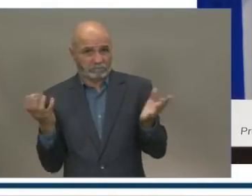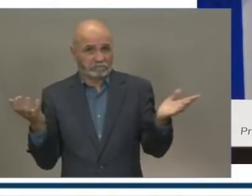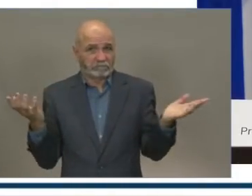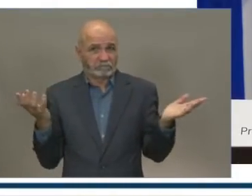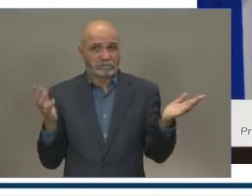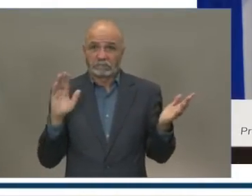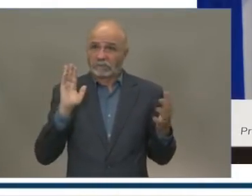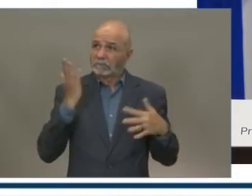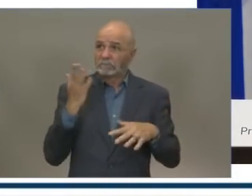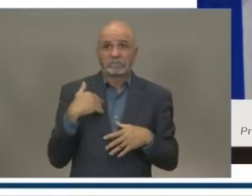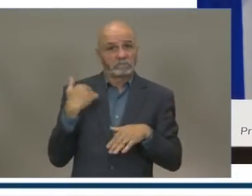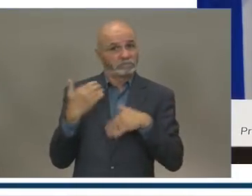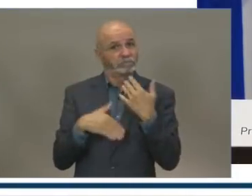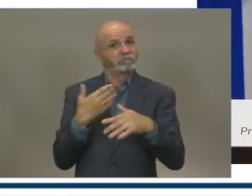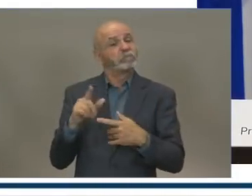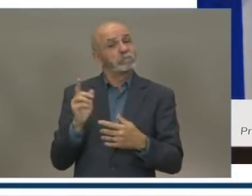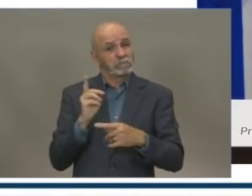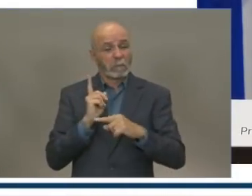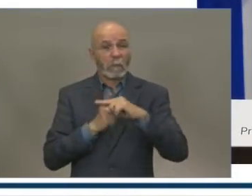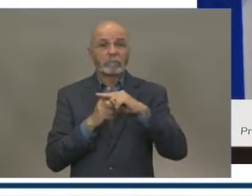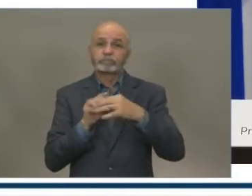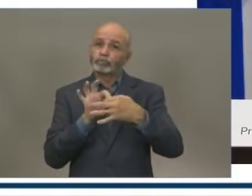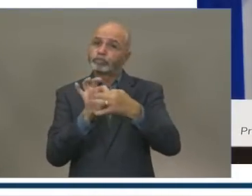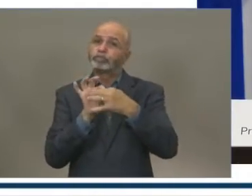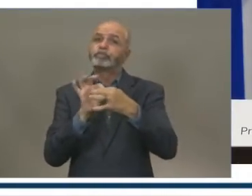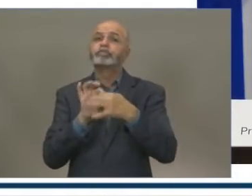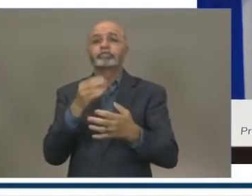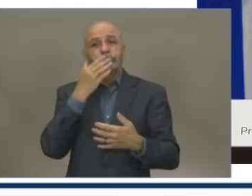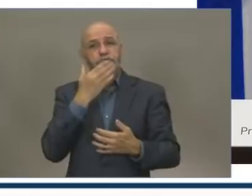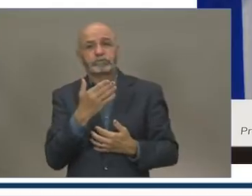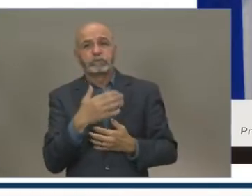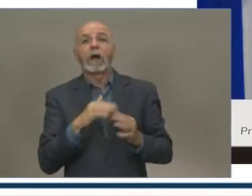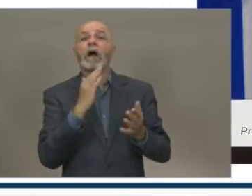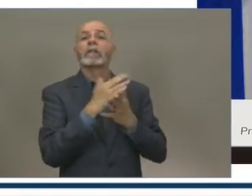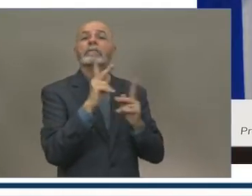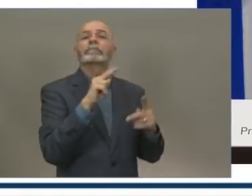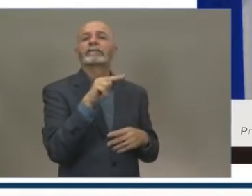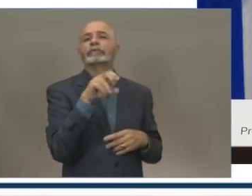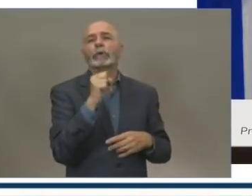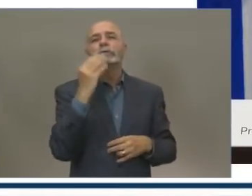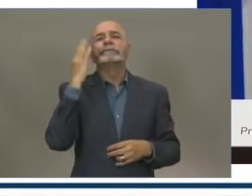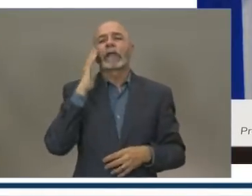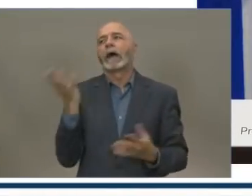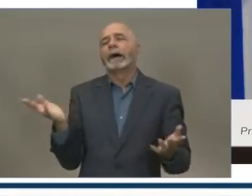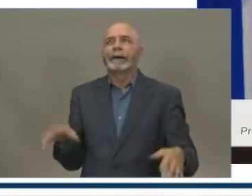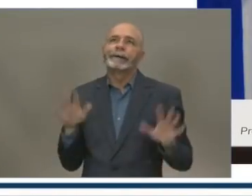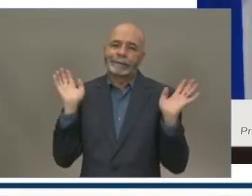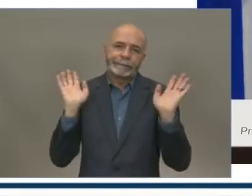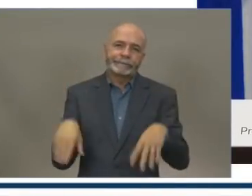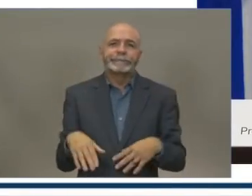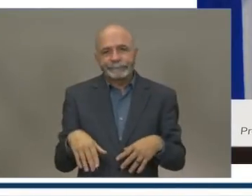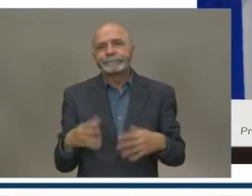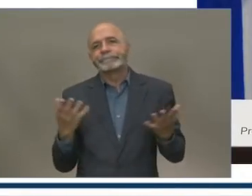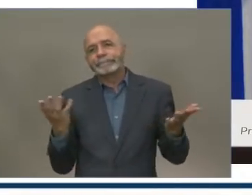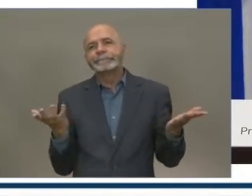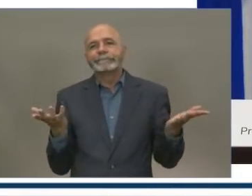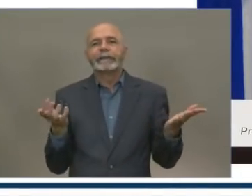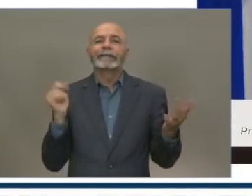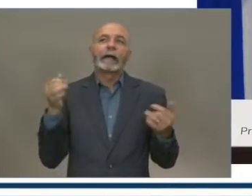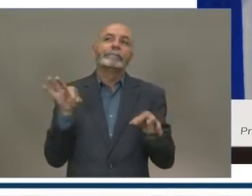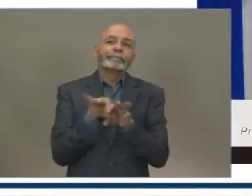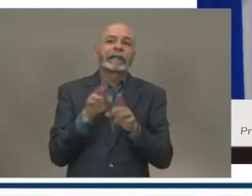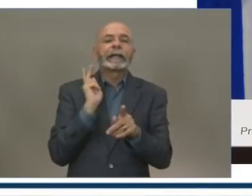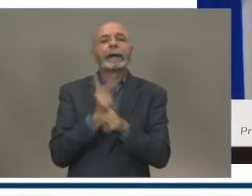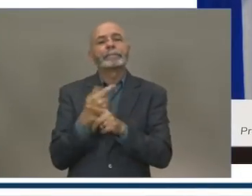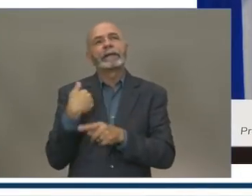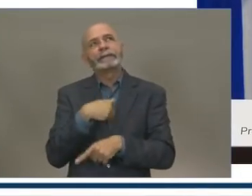working pretty well. And Nova Scotians know that these steps are in place so that they can keep us safe, but that also so we